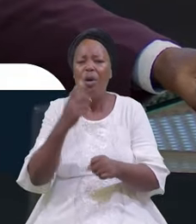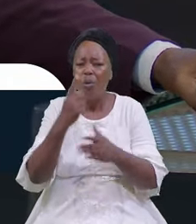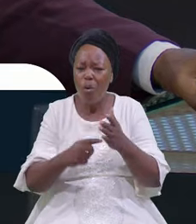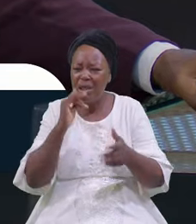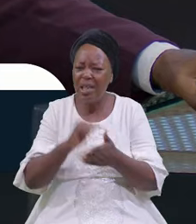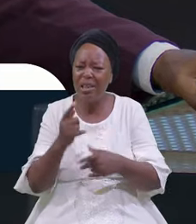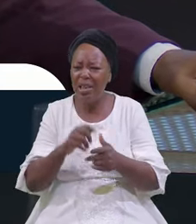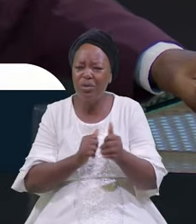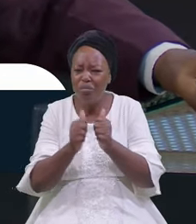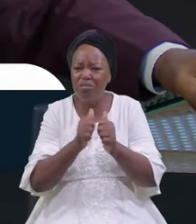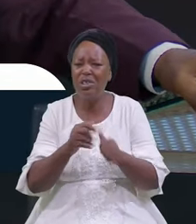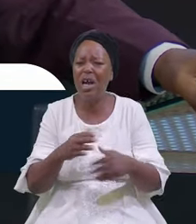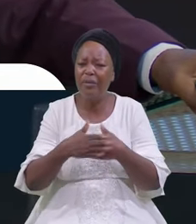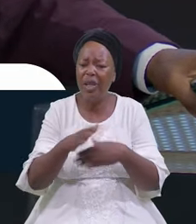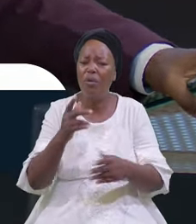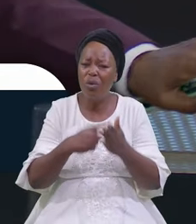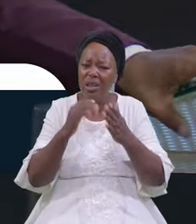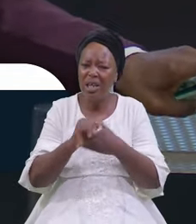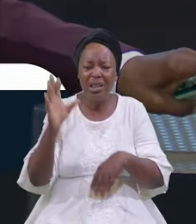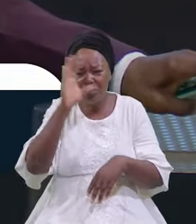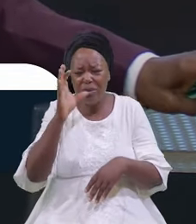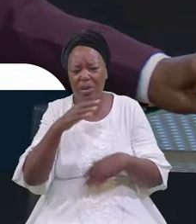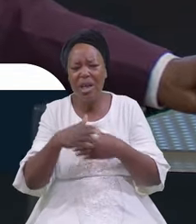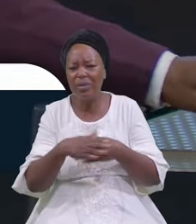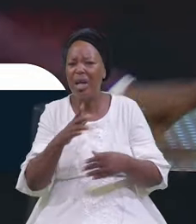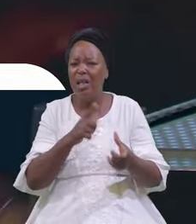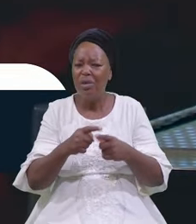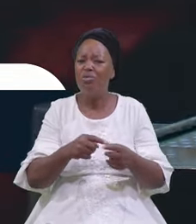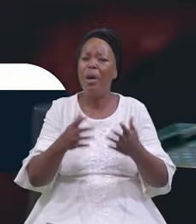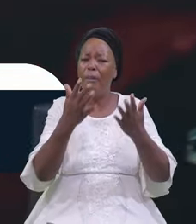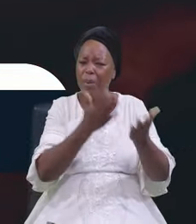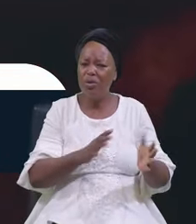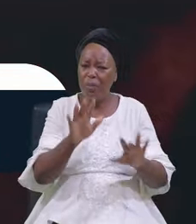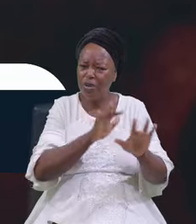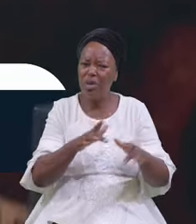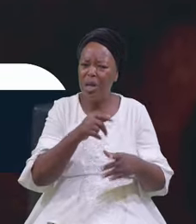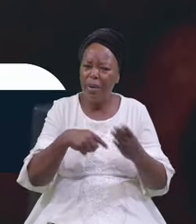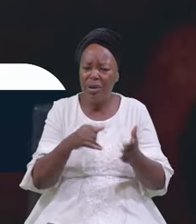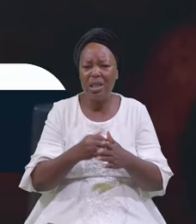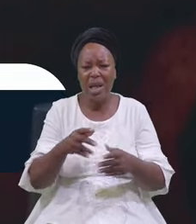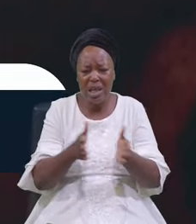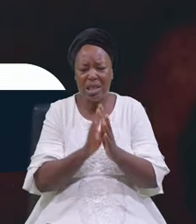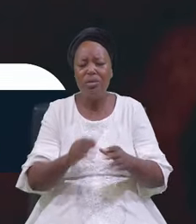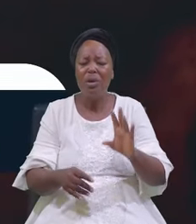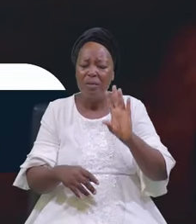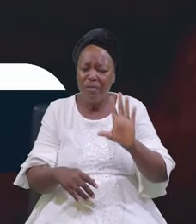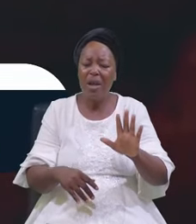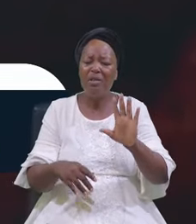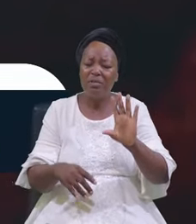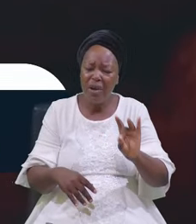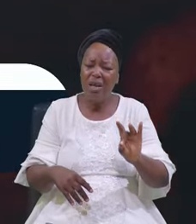are you seeking after? What are you passionate about? Maybe he's asking you three times over, five times over, seven times